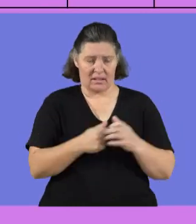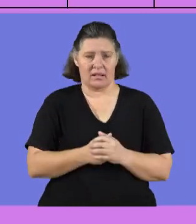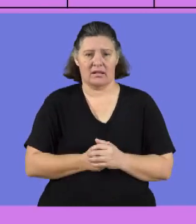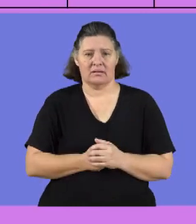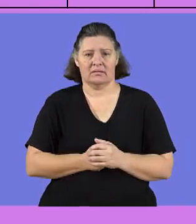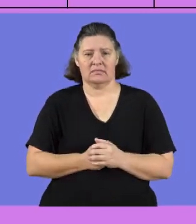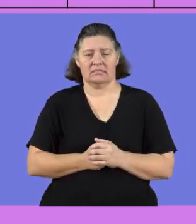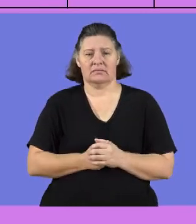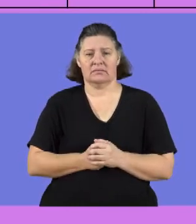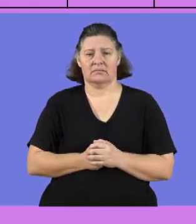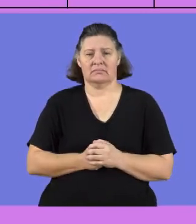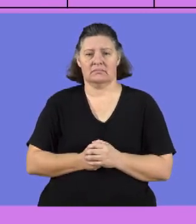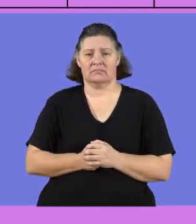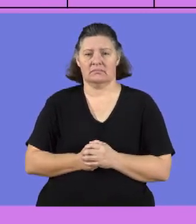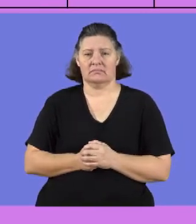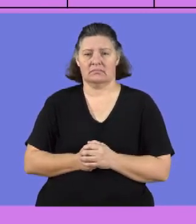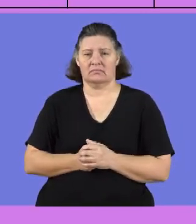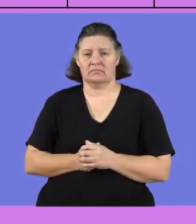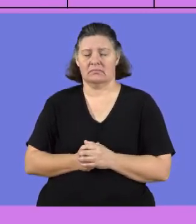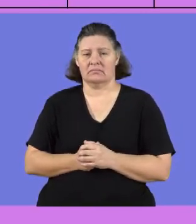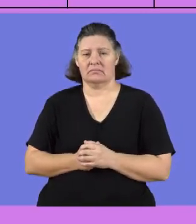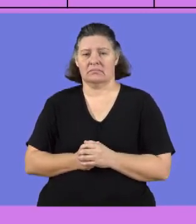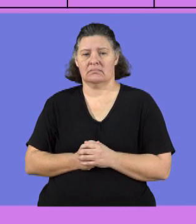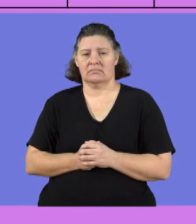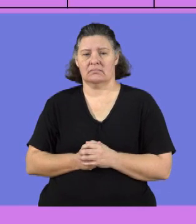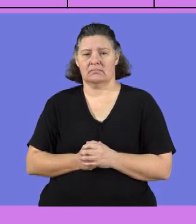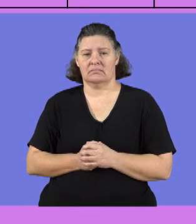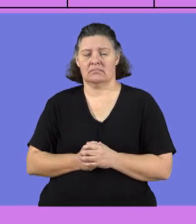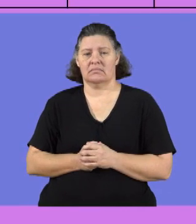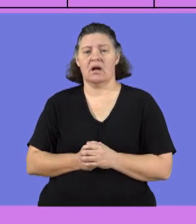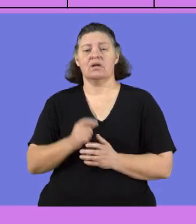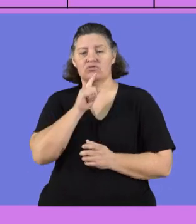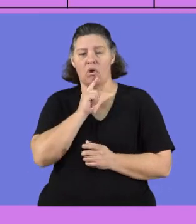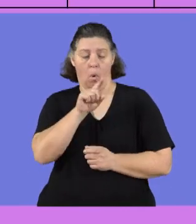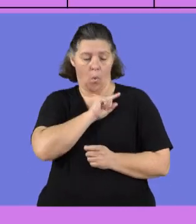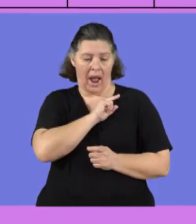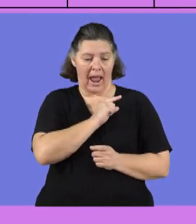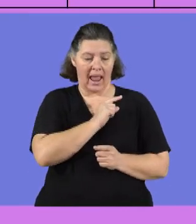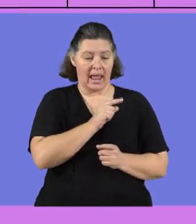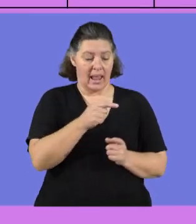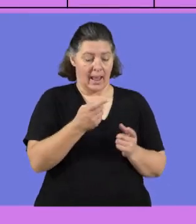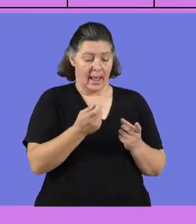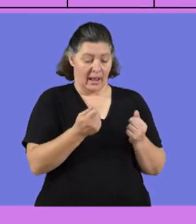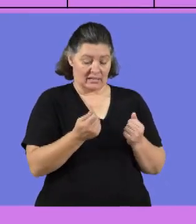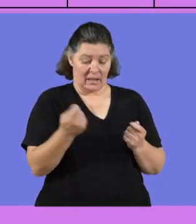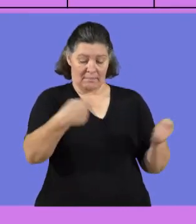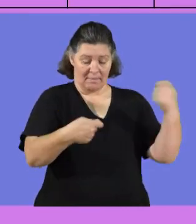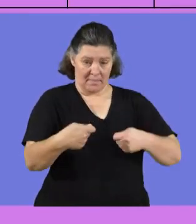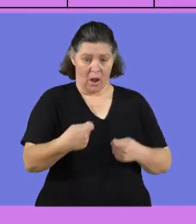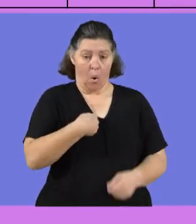people. Let me write here, the cost to be shared as the number of people